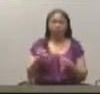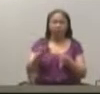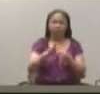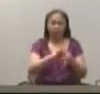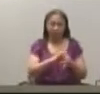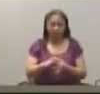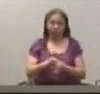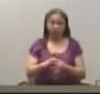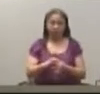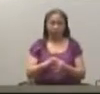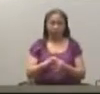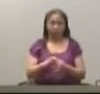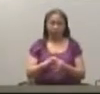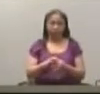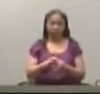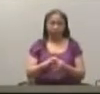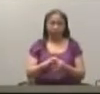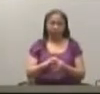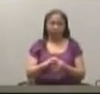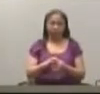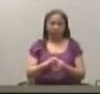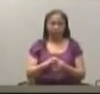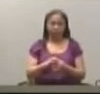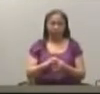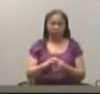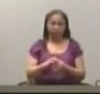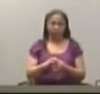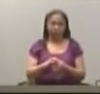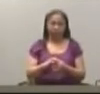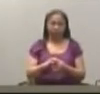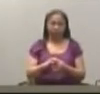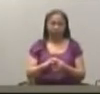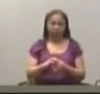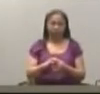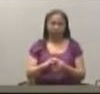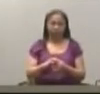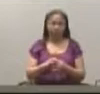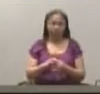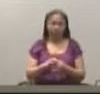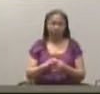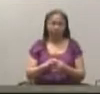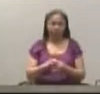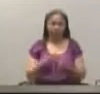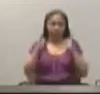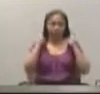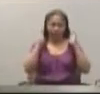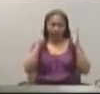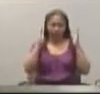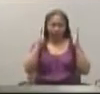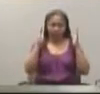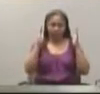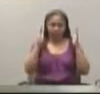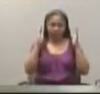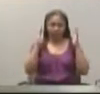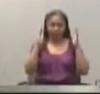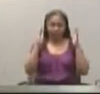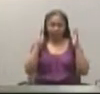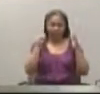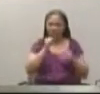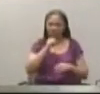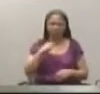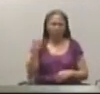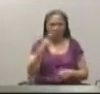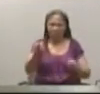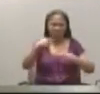Did you hear me? A relationship. Not just come to Mass. Anybody can come to